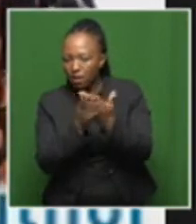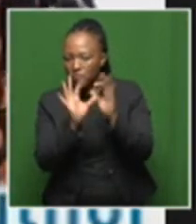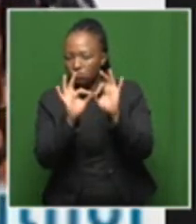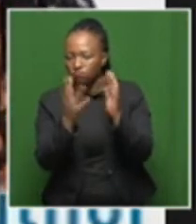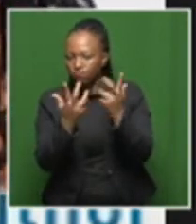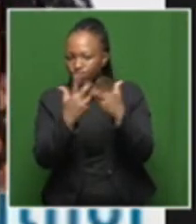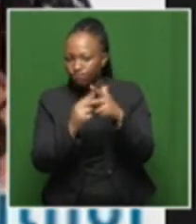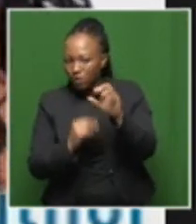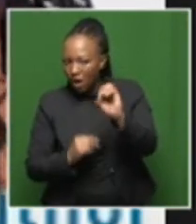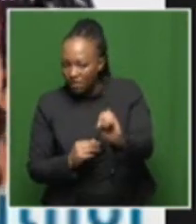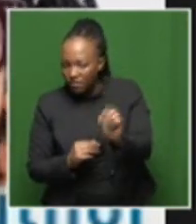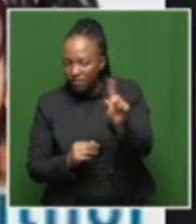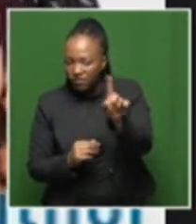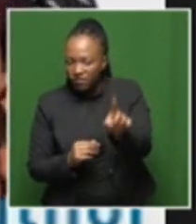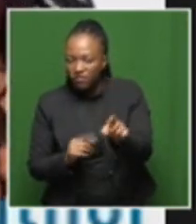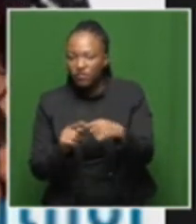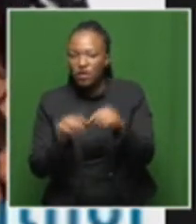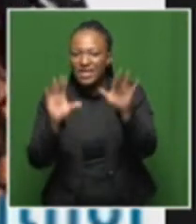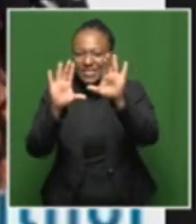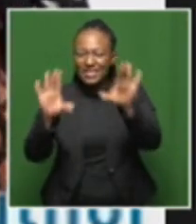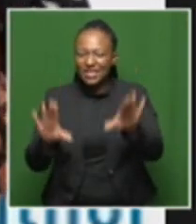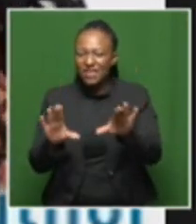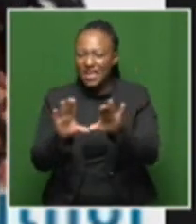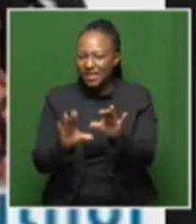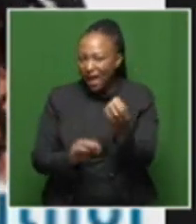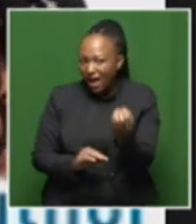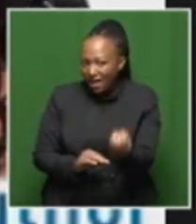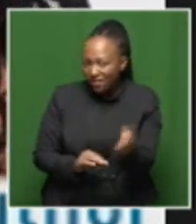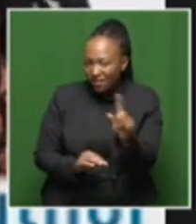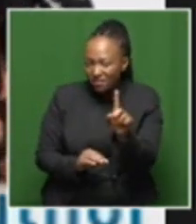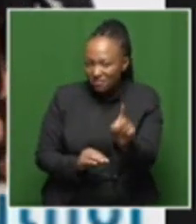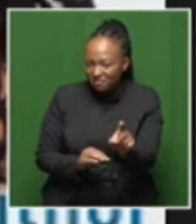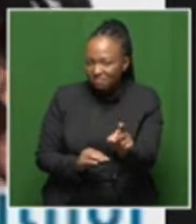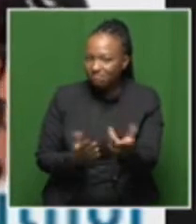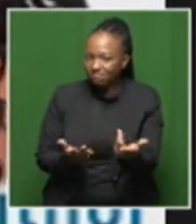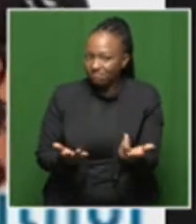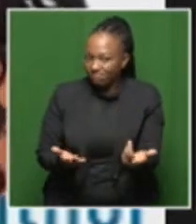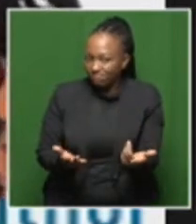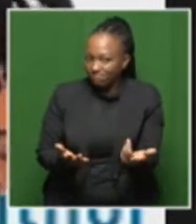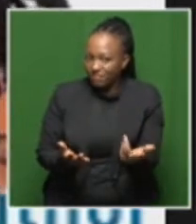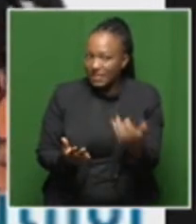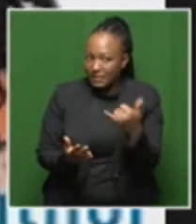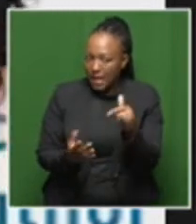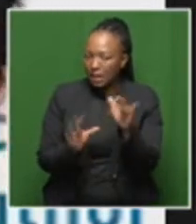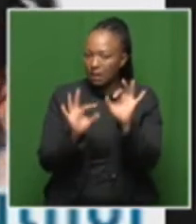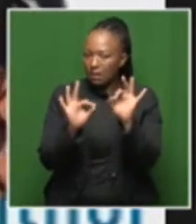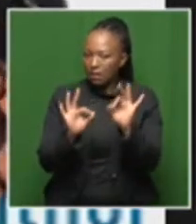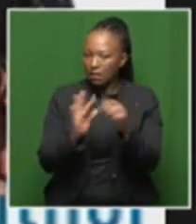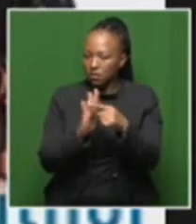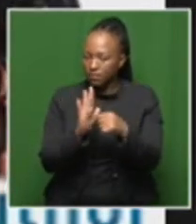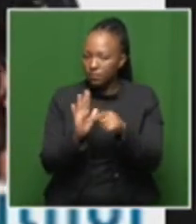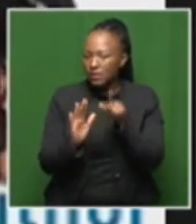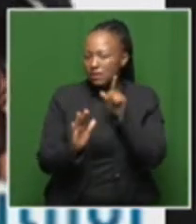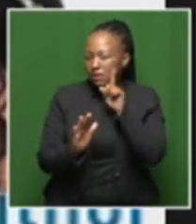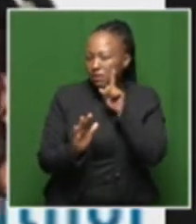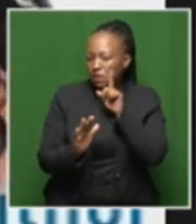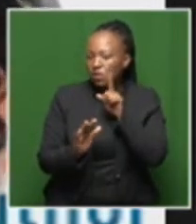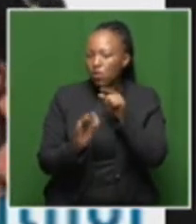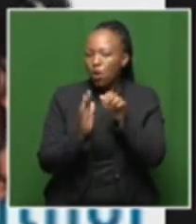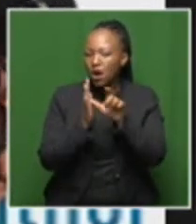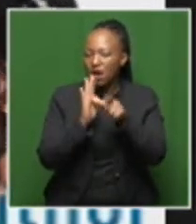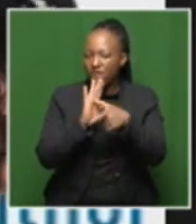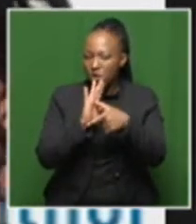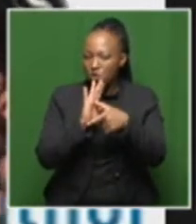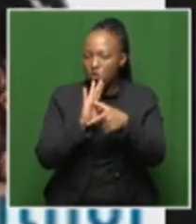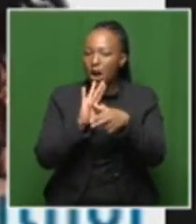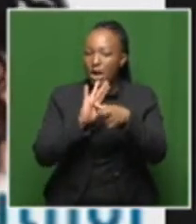status, they've got a certificate in place that is still valid. And when we do a desktop review, there